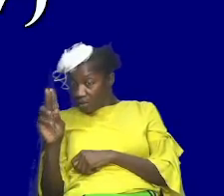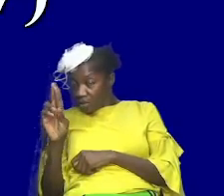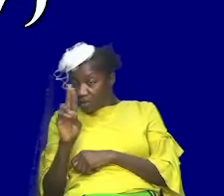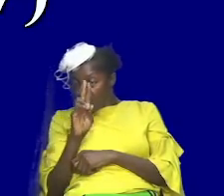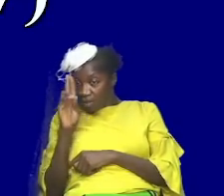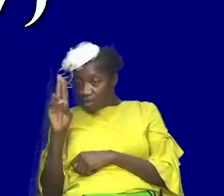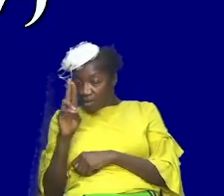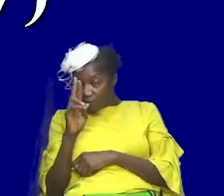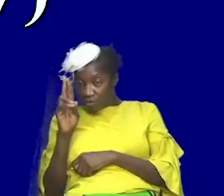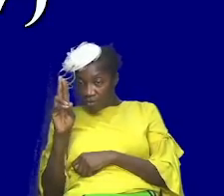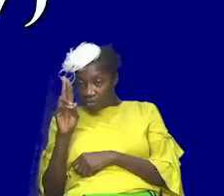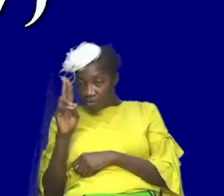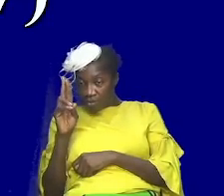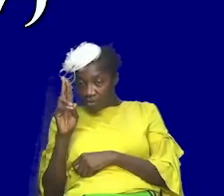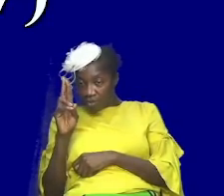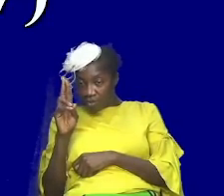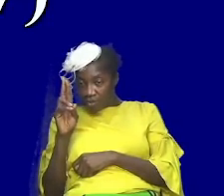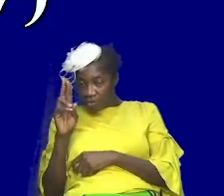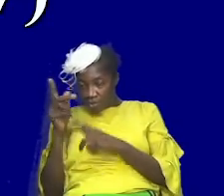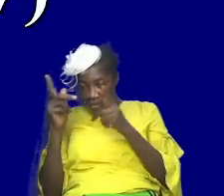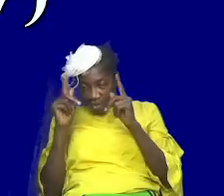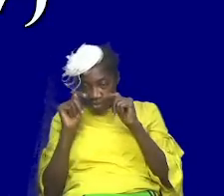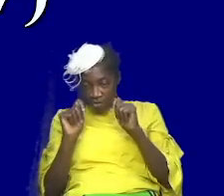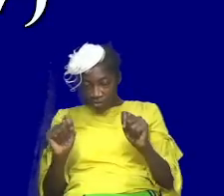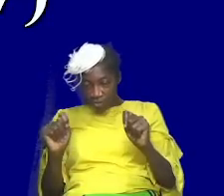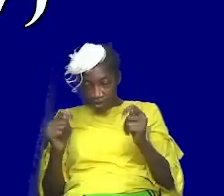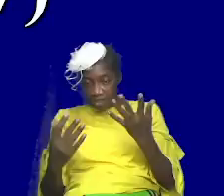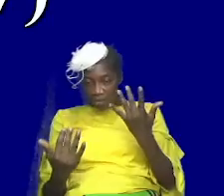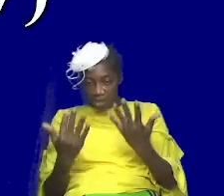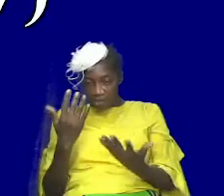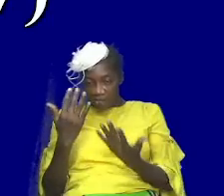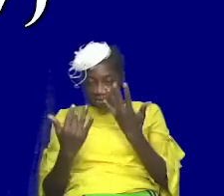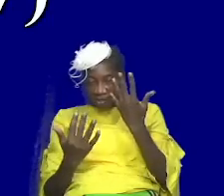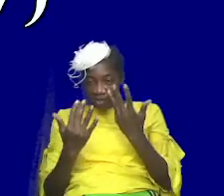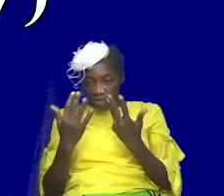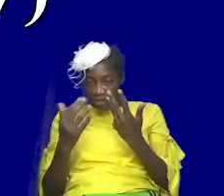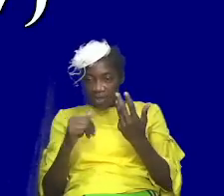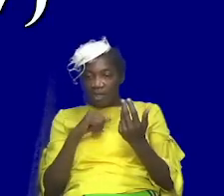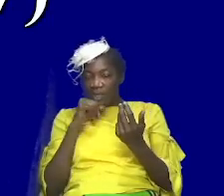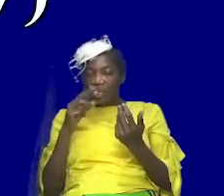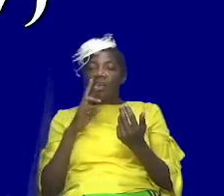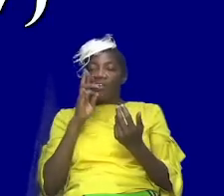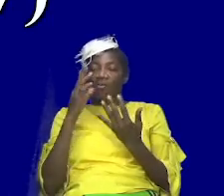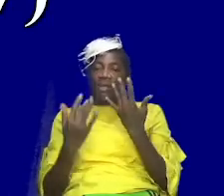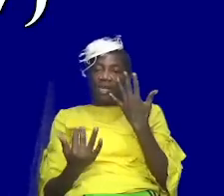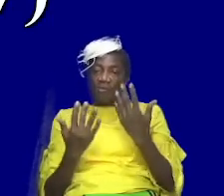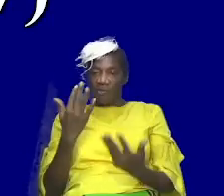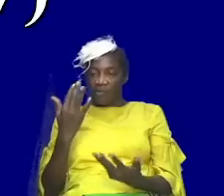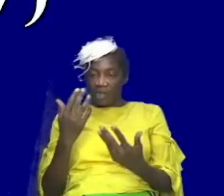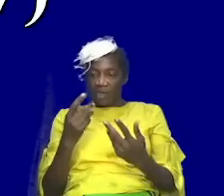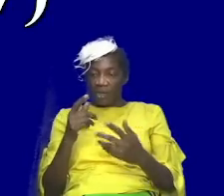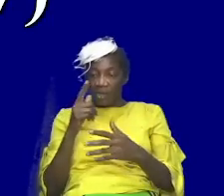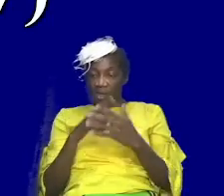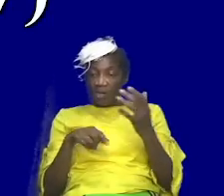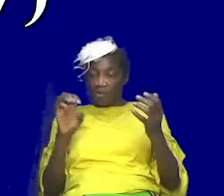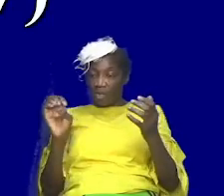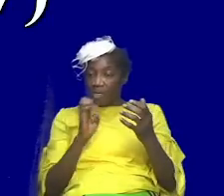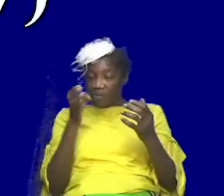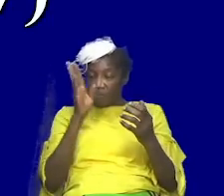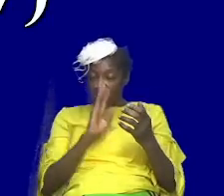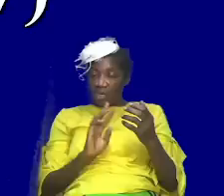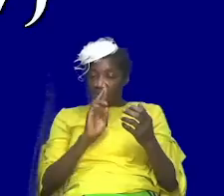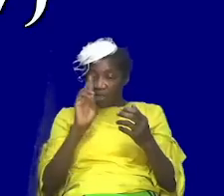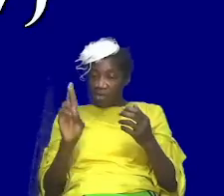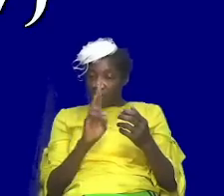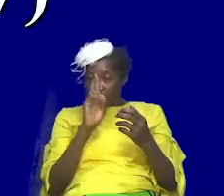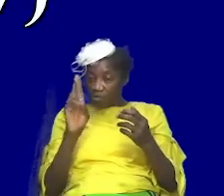term, Paul uses the term, it's going to be tried by fire. Of course, it is not like a real fire. But whatever God is going to use, it is